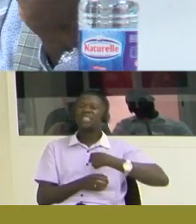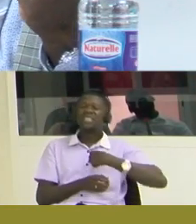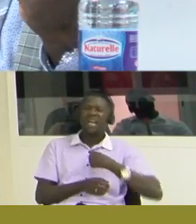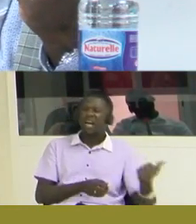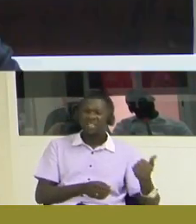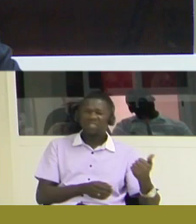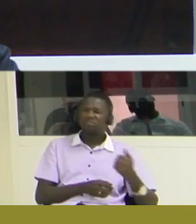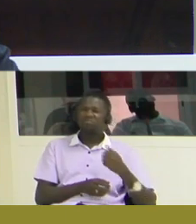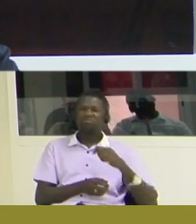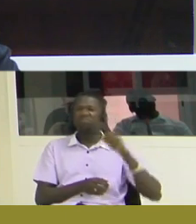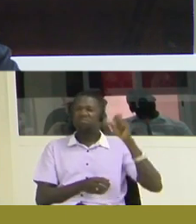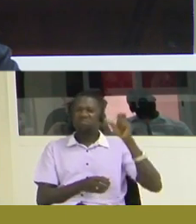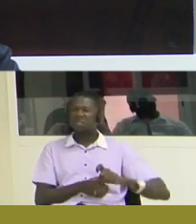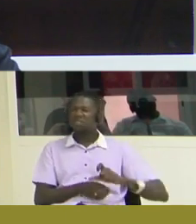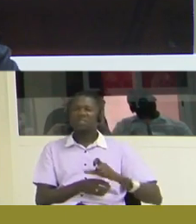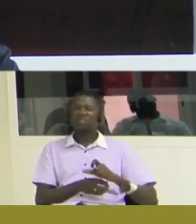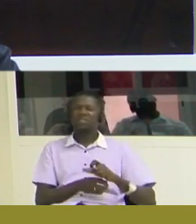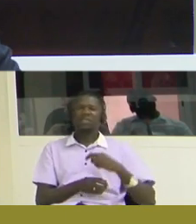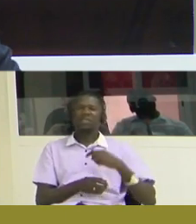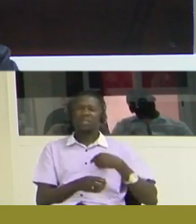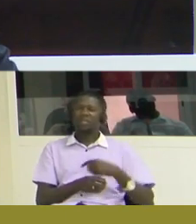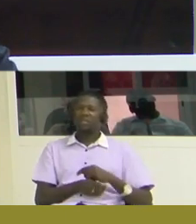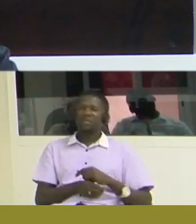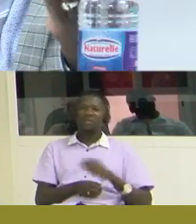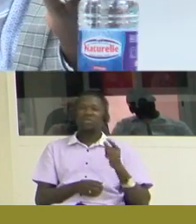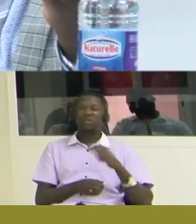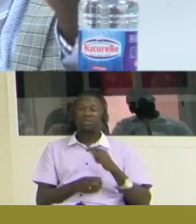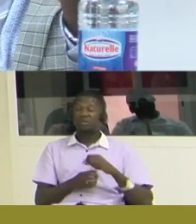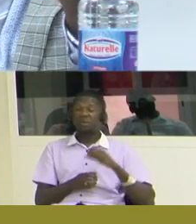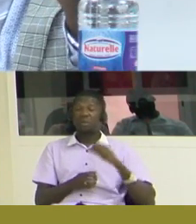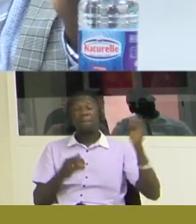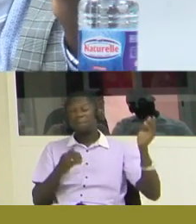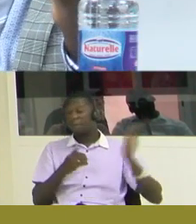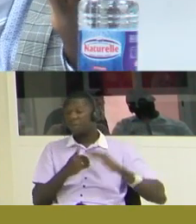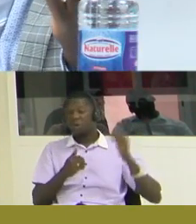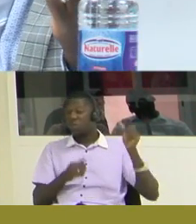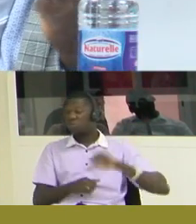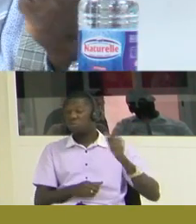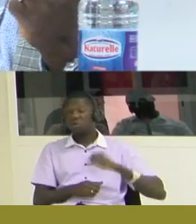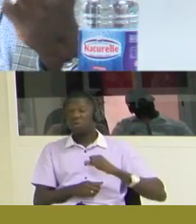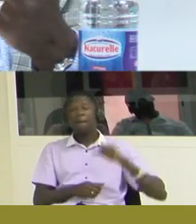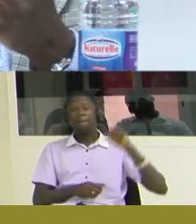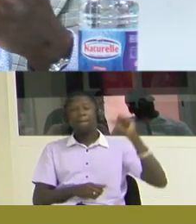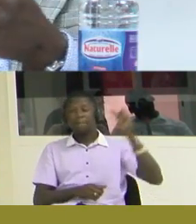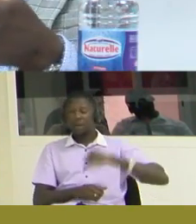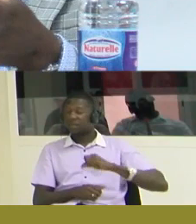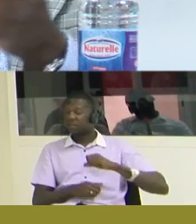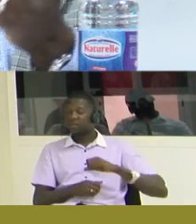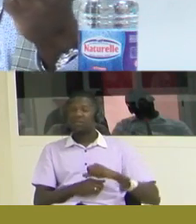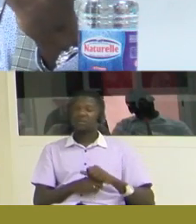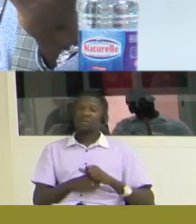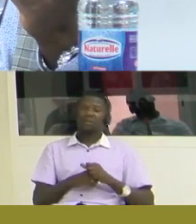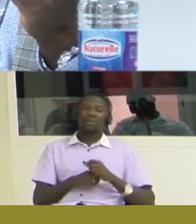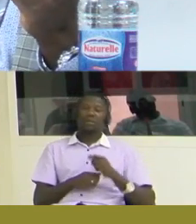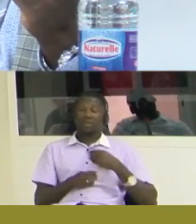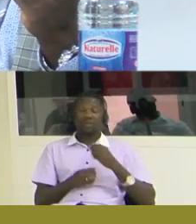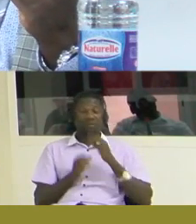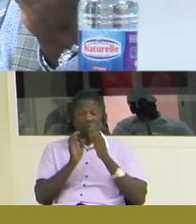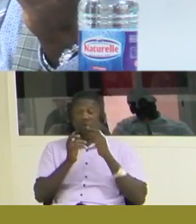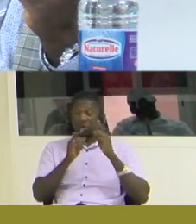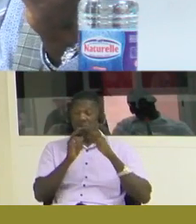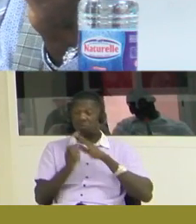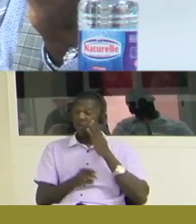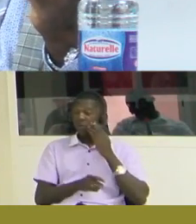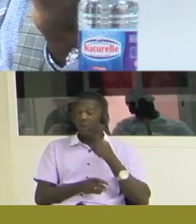evidence points out to the fact that you are the most to the accusation that you are the most brutal and in fact when we talked about